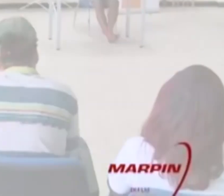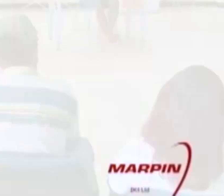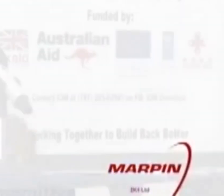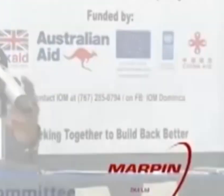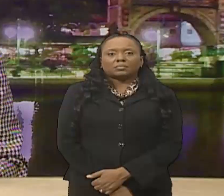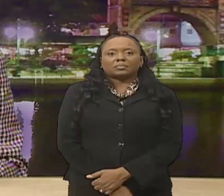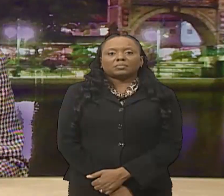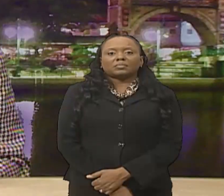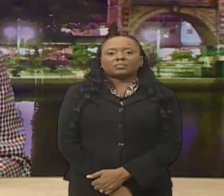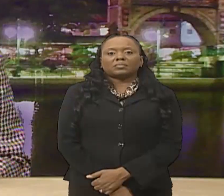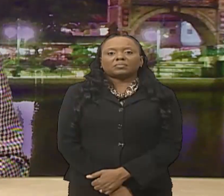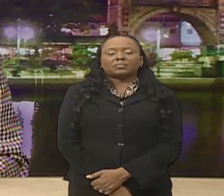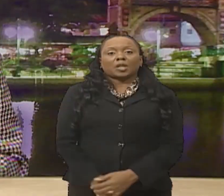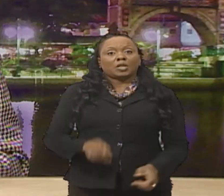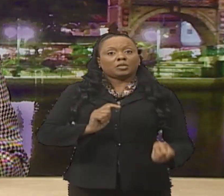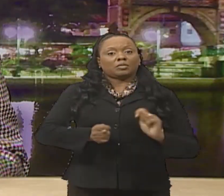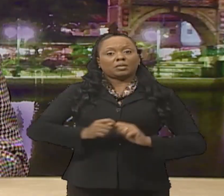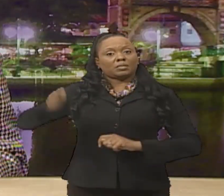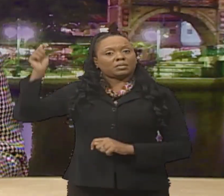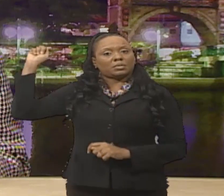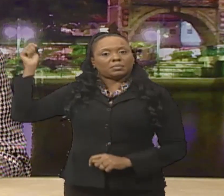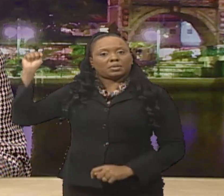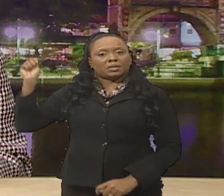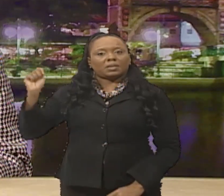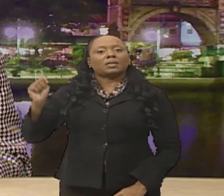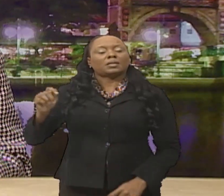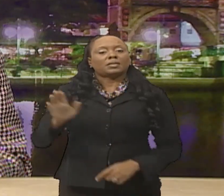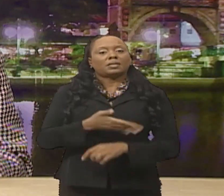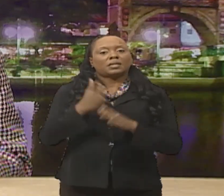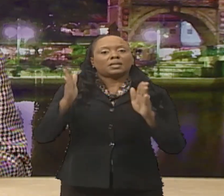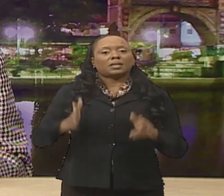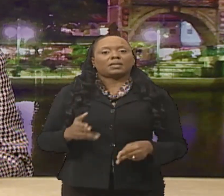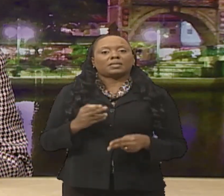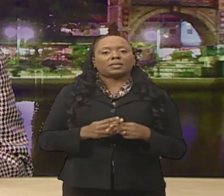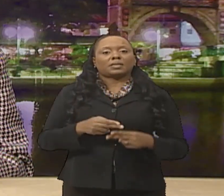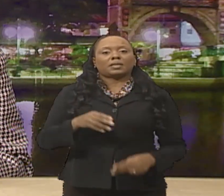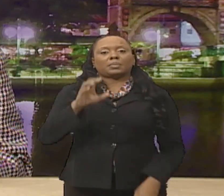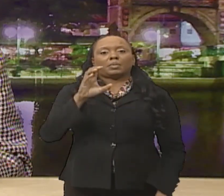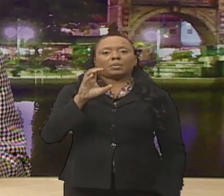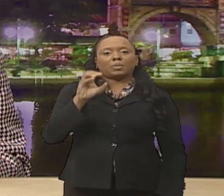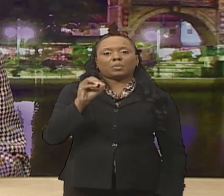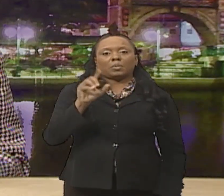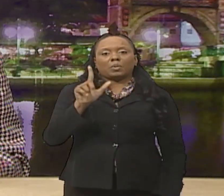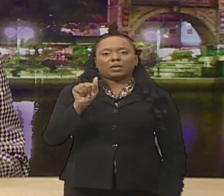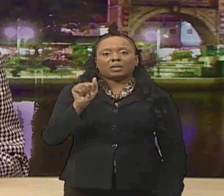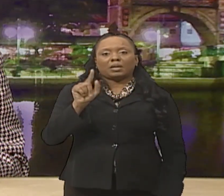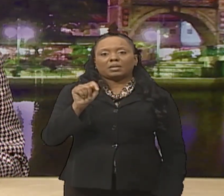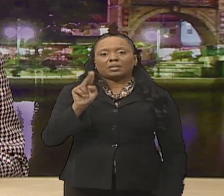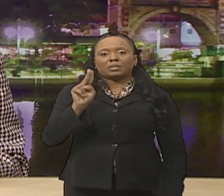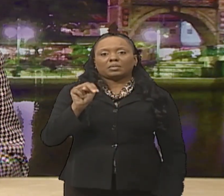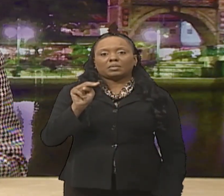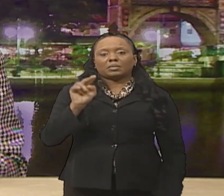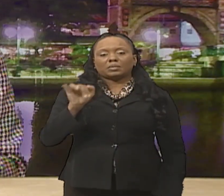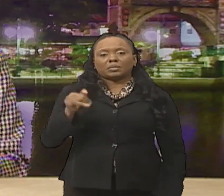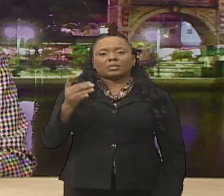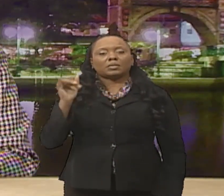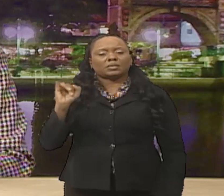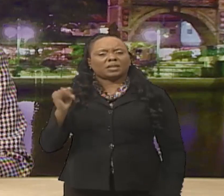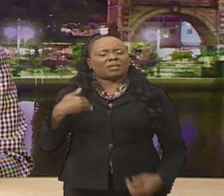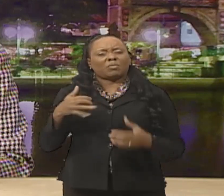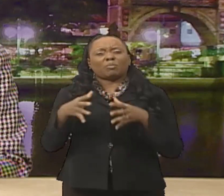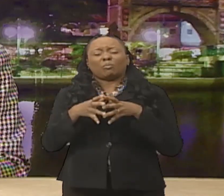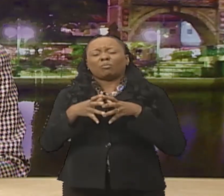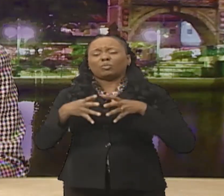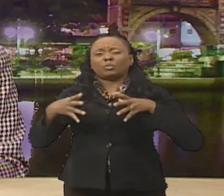provided. Trinidad and Tobago soca artist Olatunji Ola Yearwood is receiving